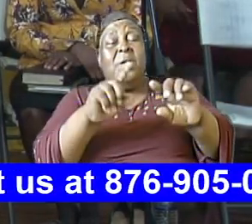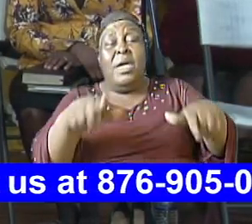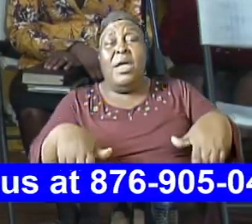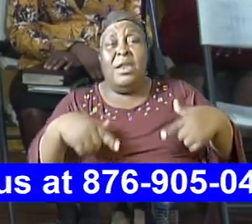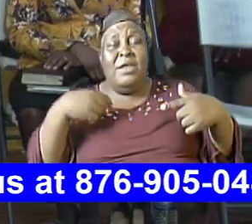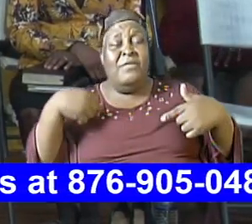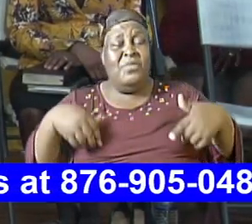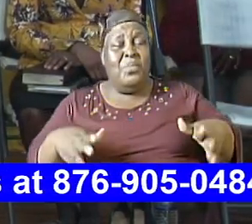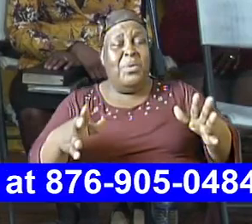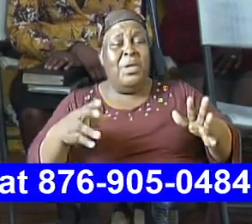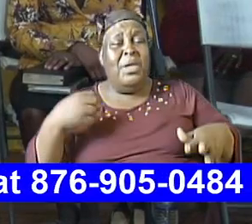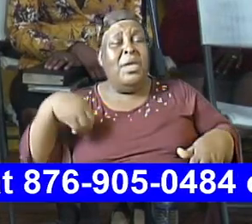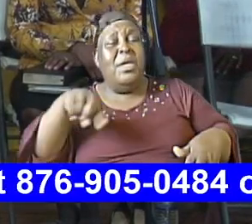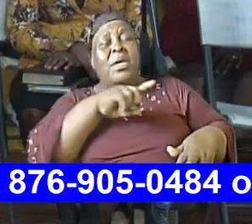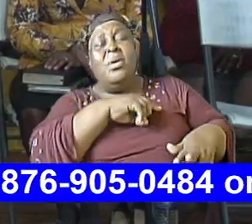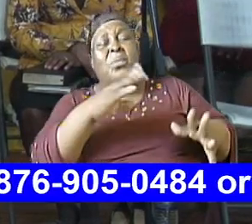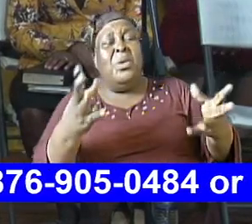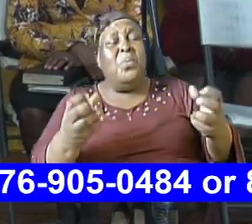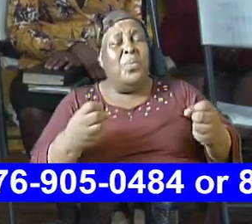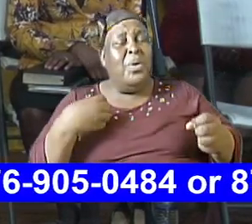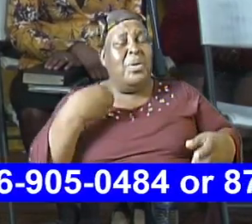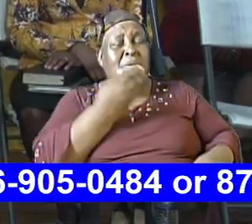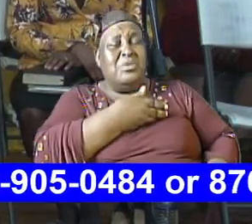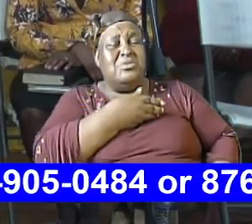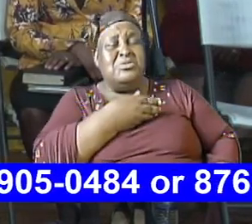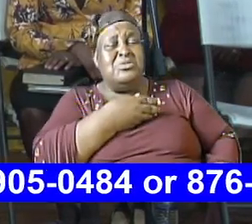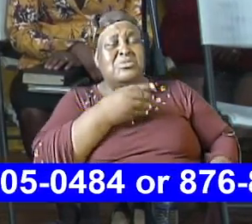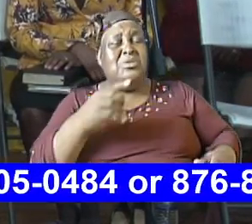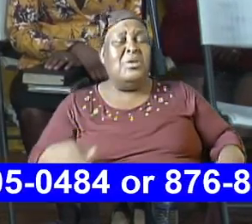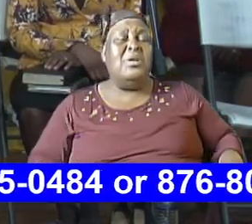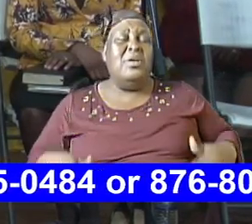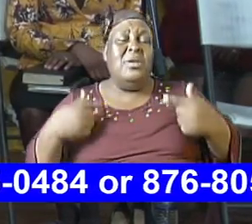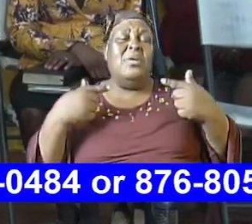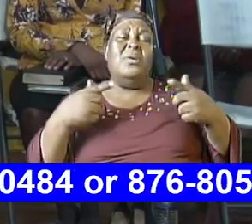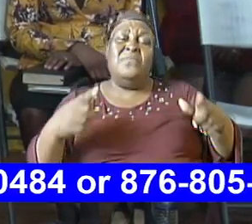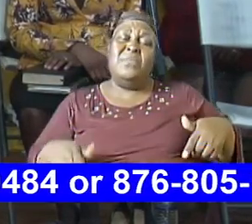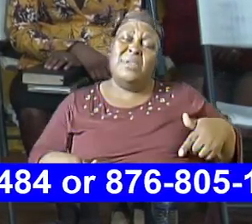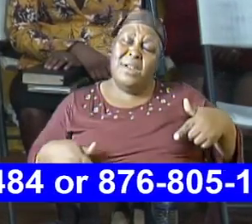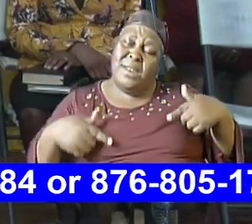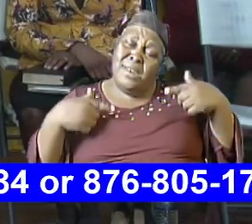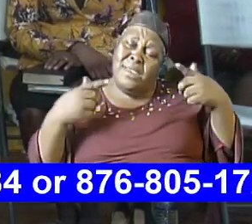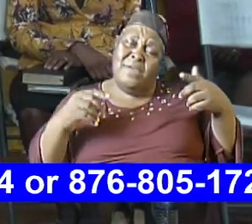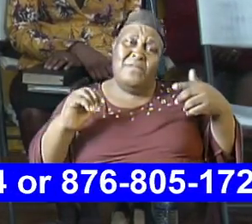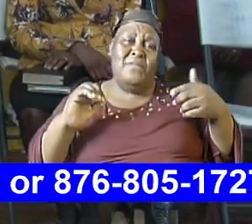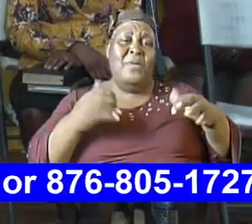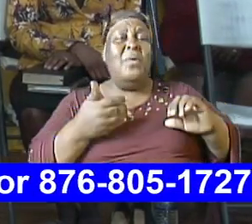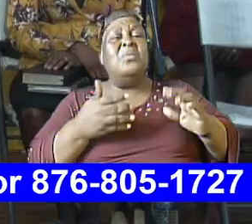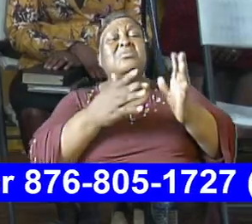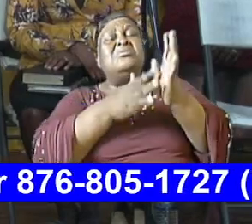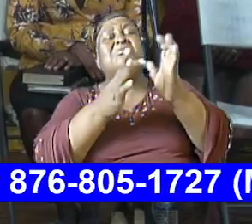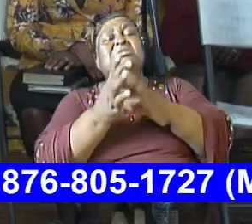live. We have to live like how the captain say we are to